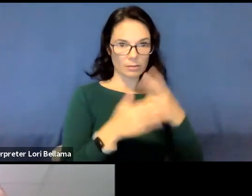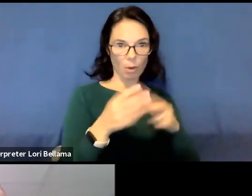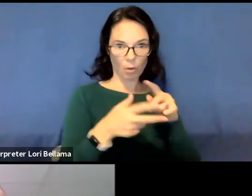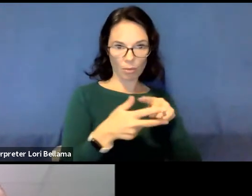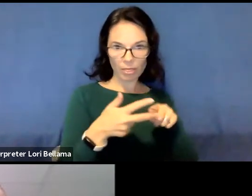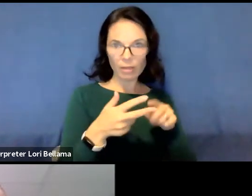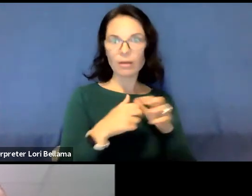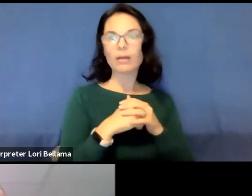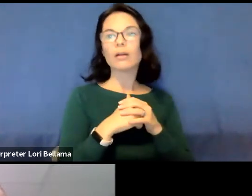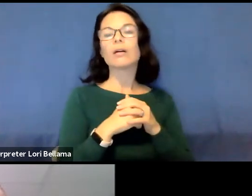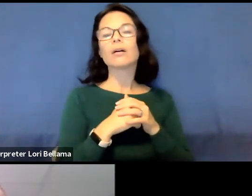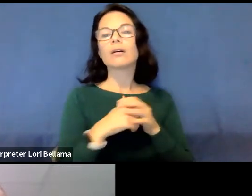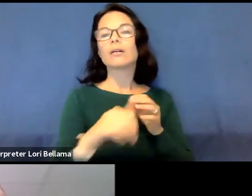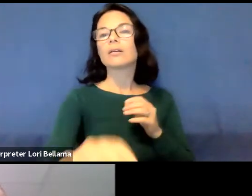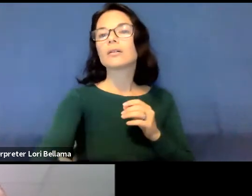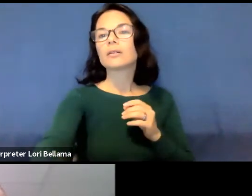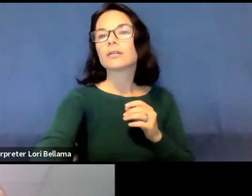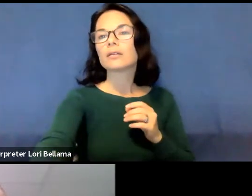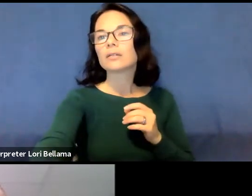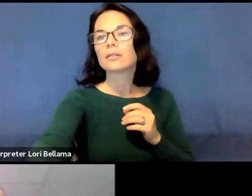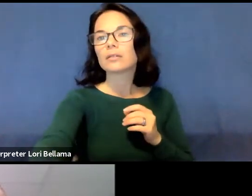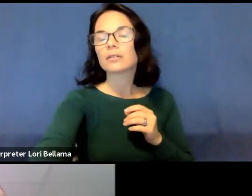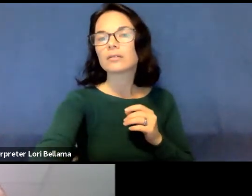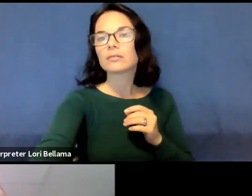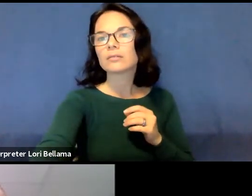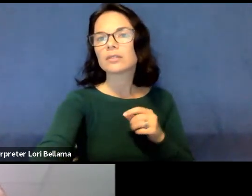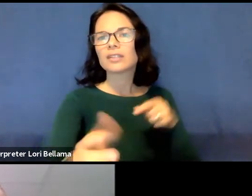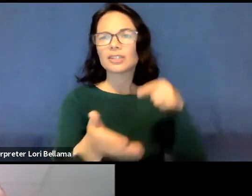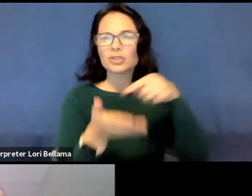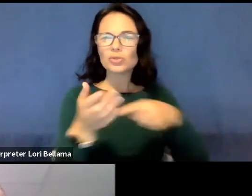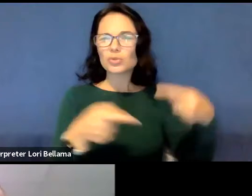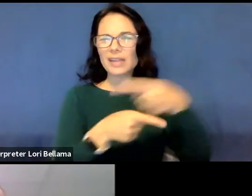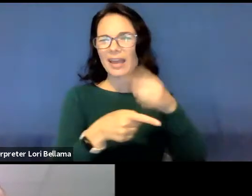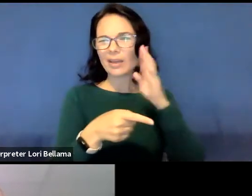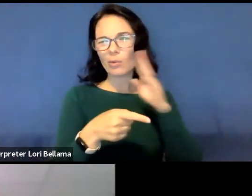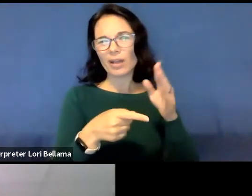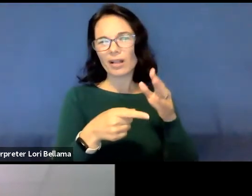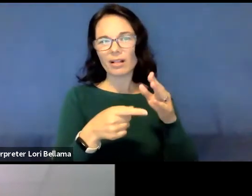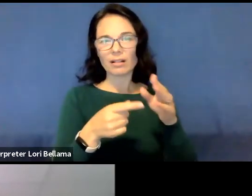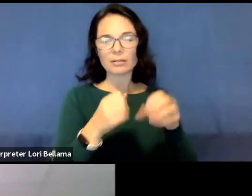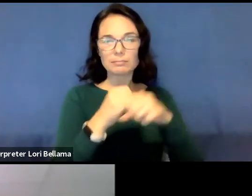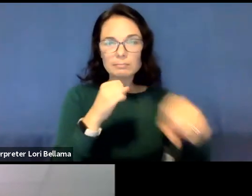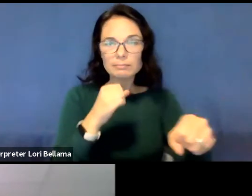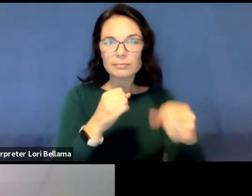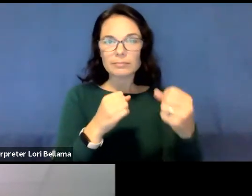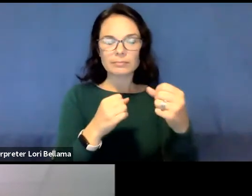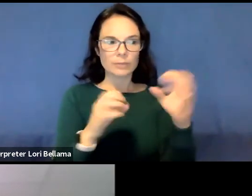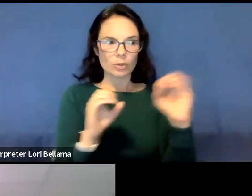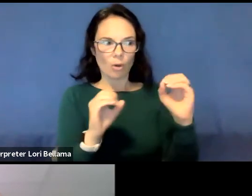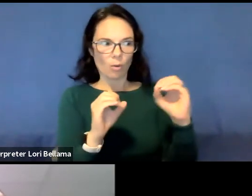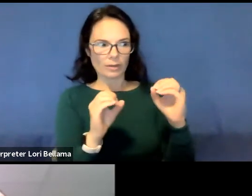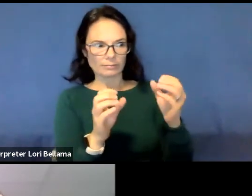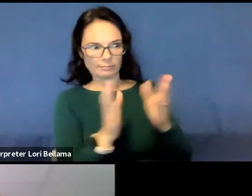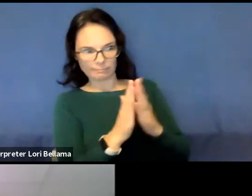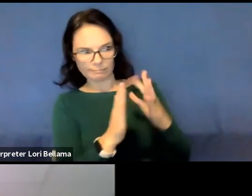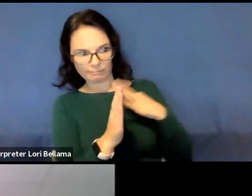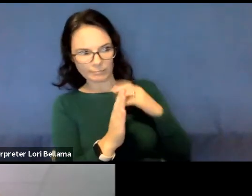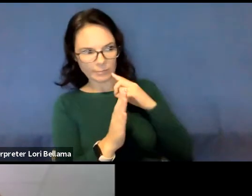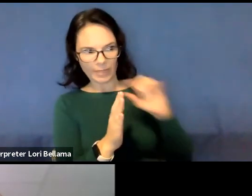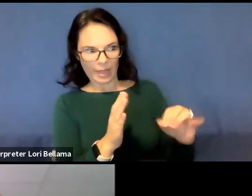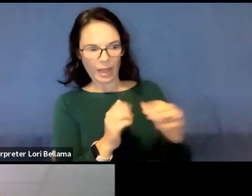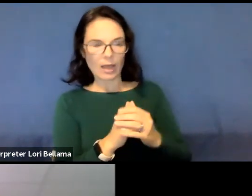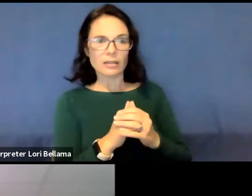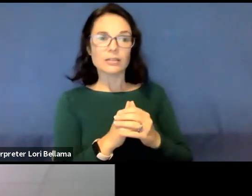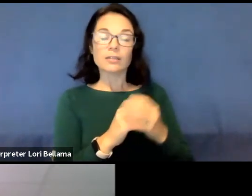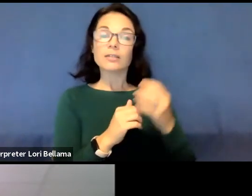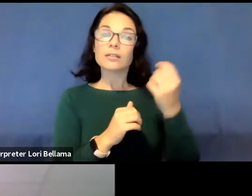And we are, I'm going to extend the deadline for a few of them because we didn't get any takers. And I just want to remind you that these structures